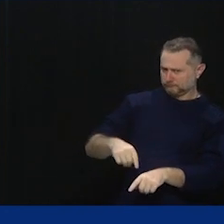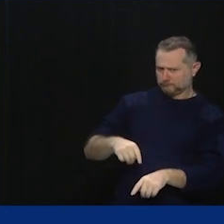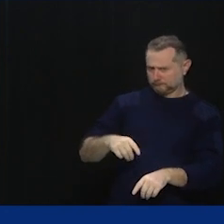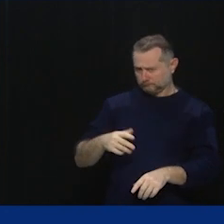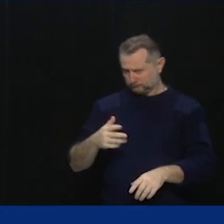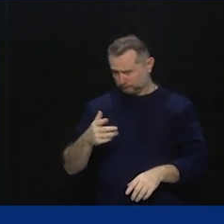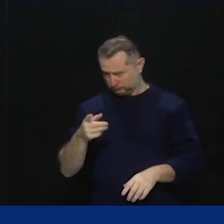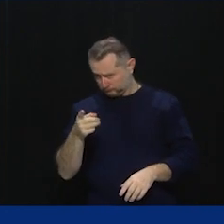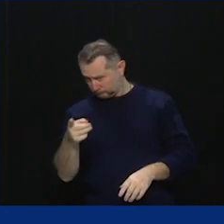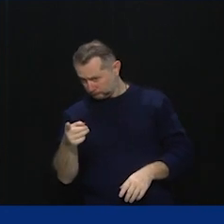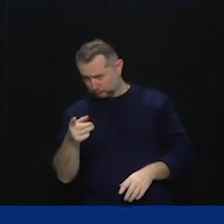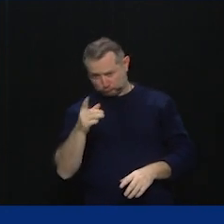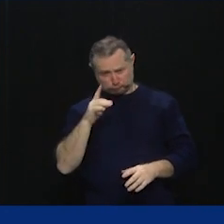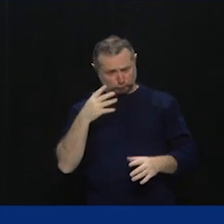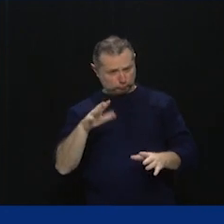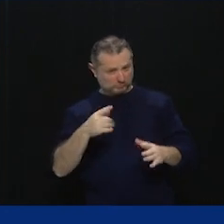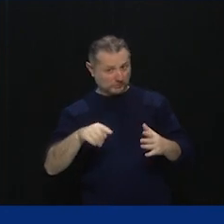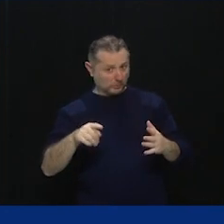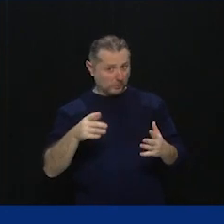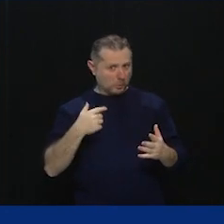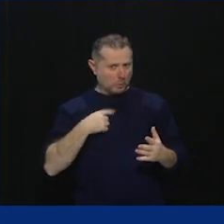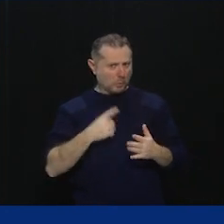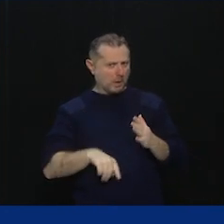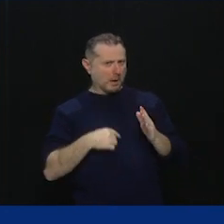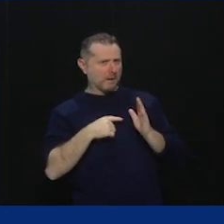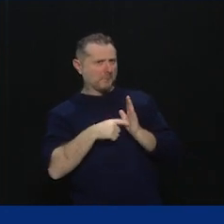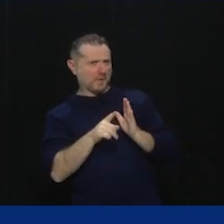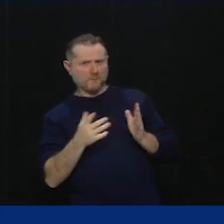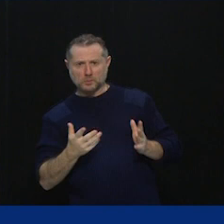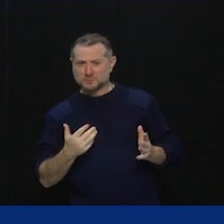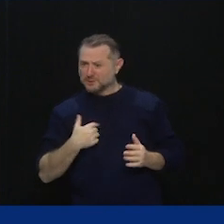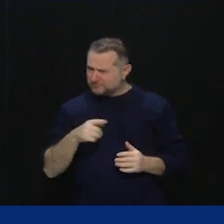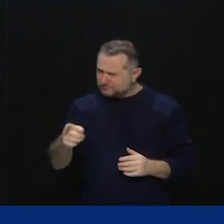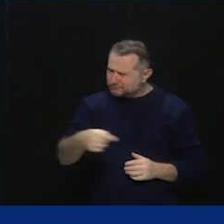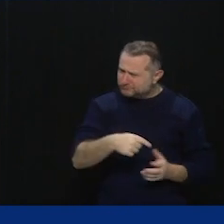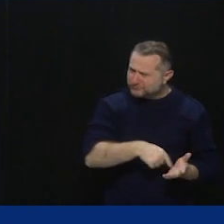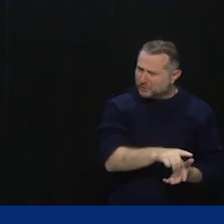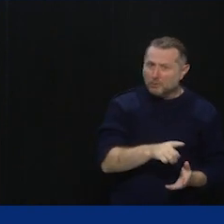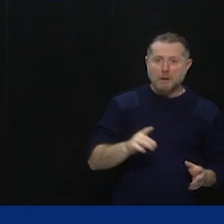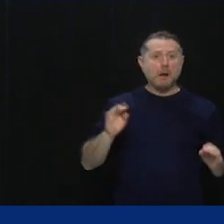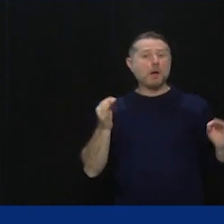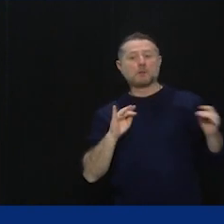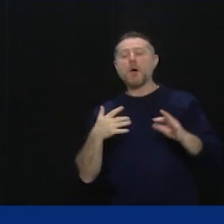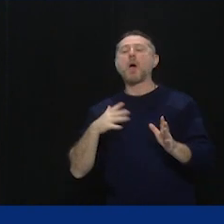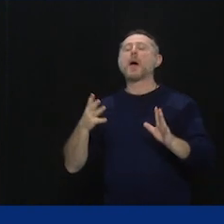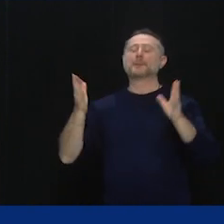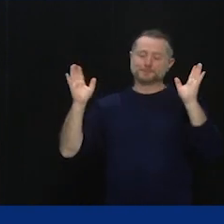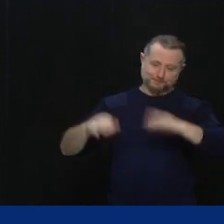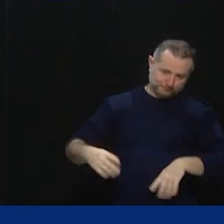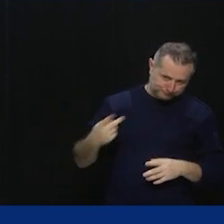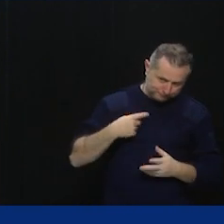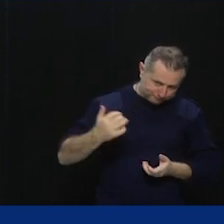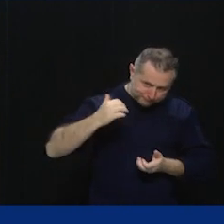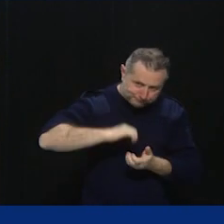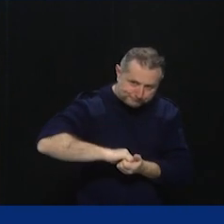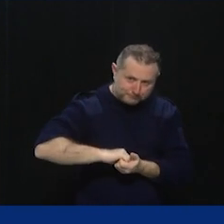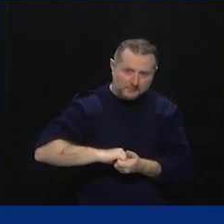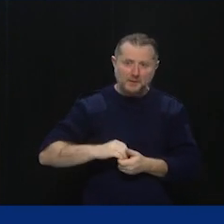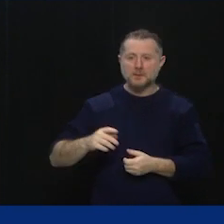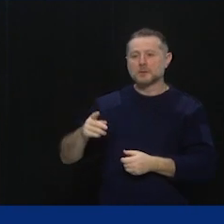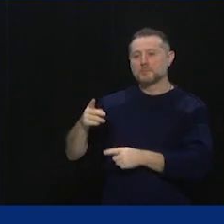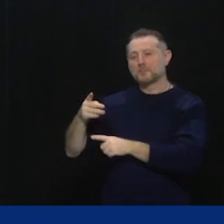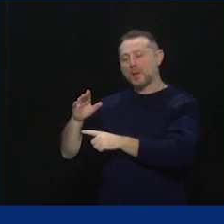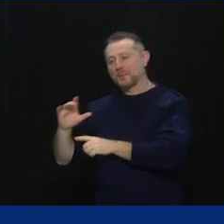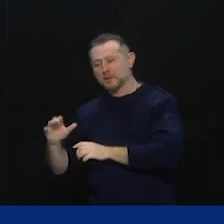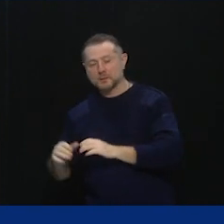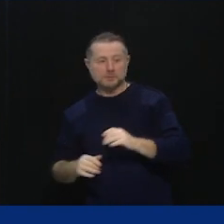all that. But we created a public-private partnership that we did pay for a lot of it, and we did guarantee a lot of the bonds for it, and